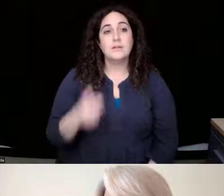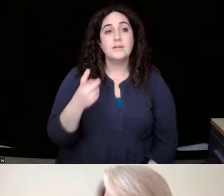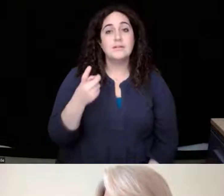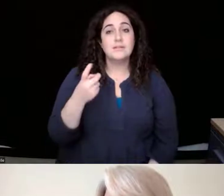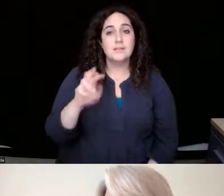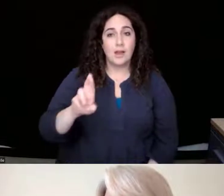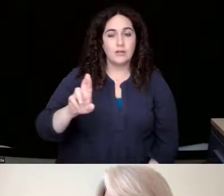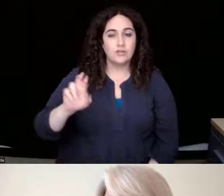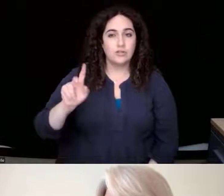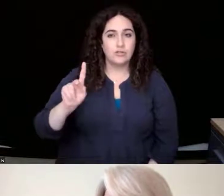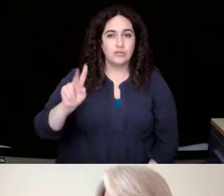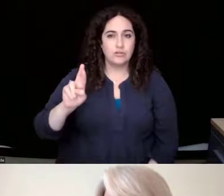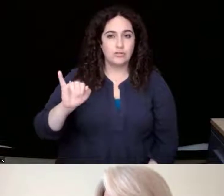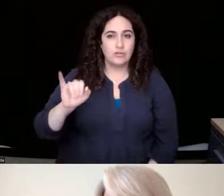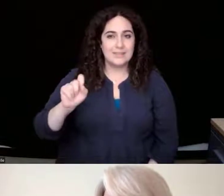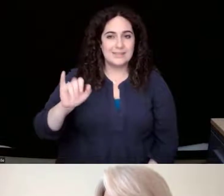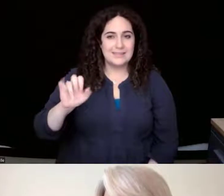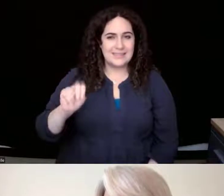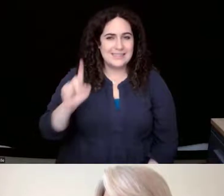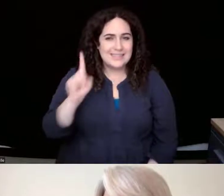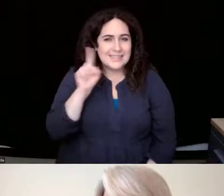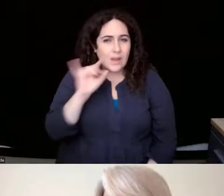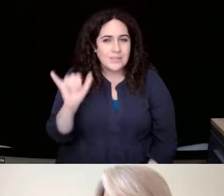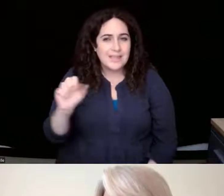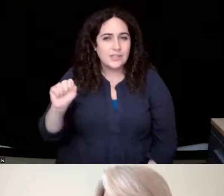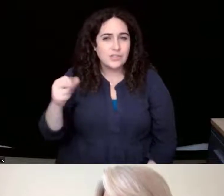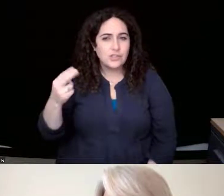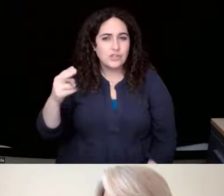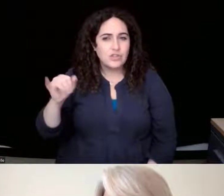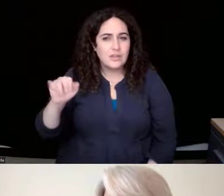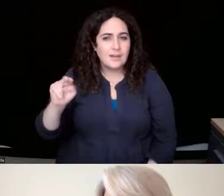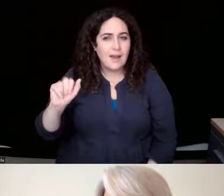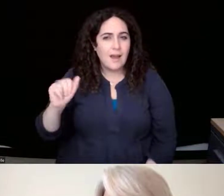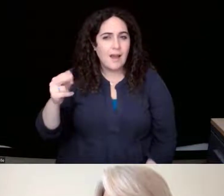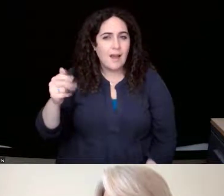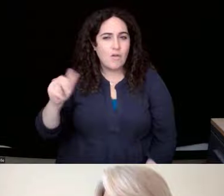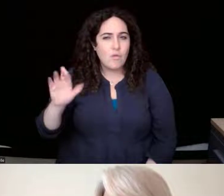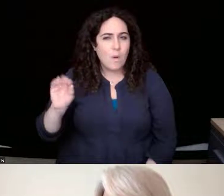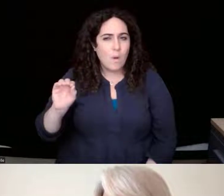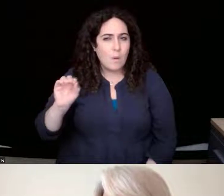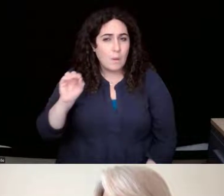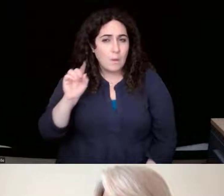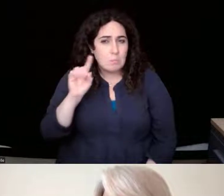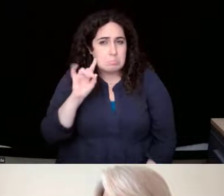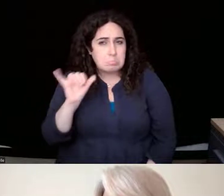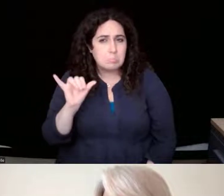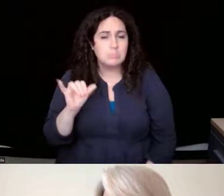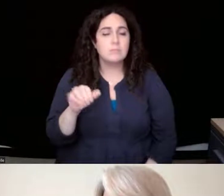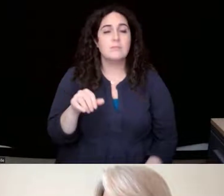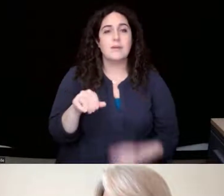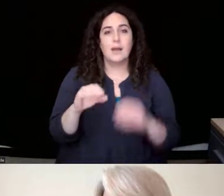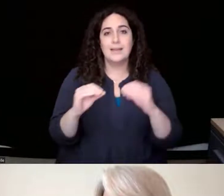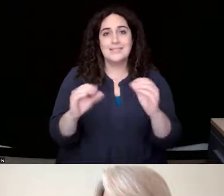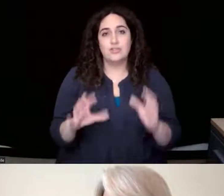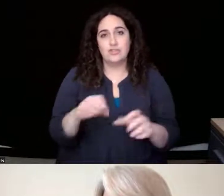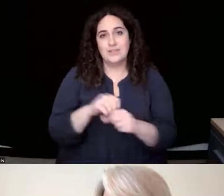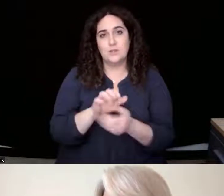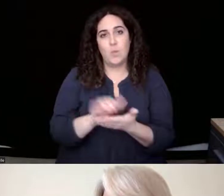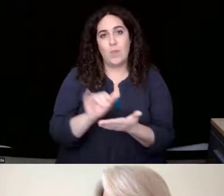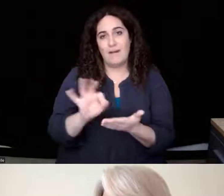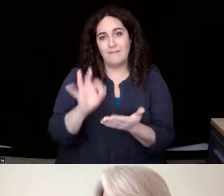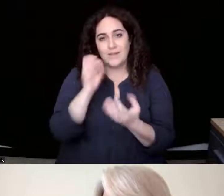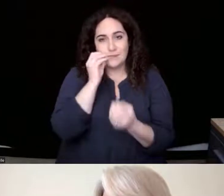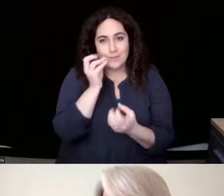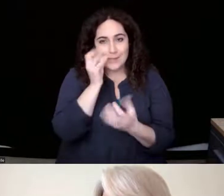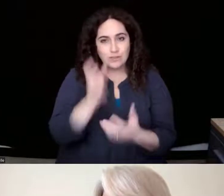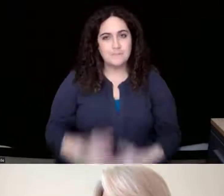Shinohara. So Kristen's another assistant professor here within the School of Information. Kristen has an NSF-funded